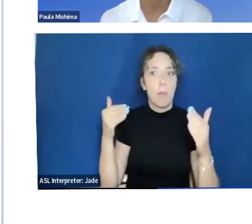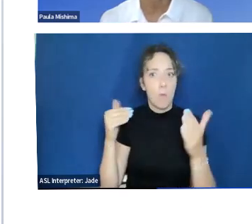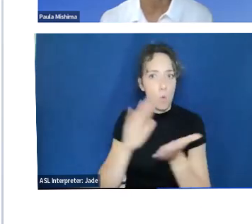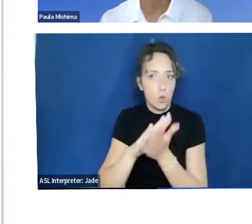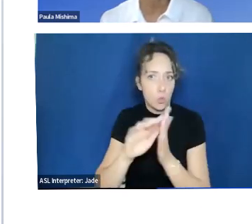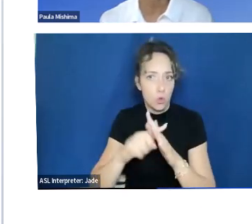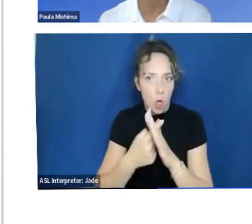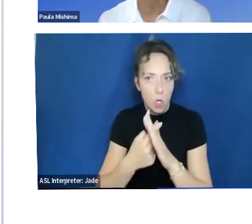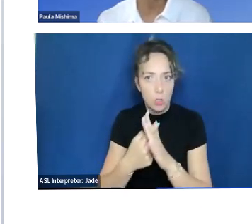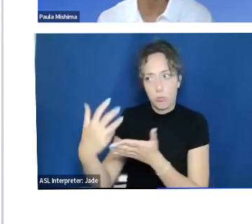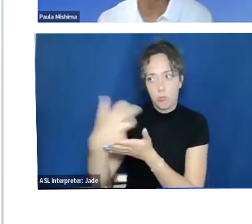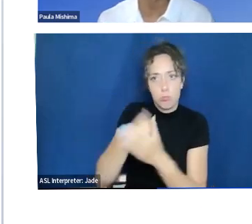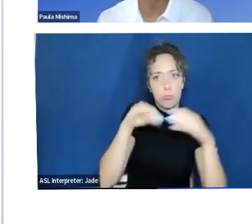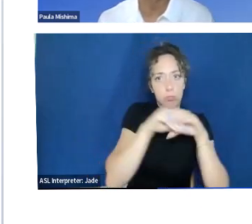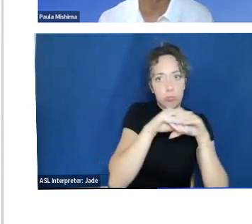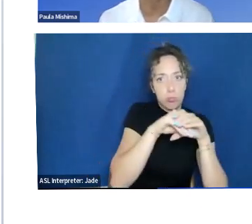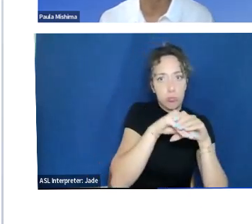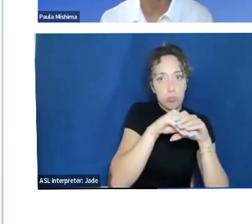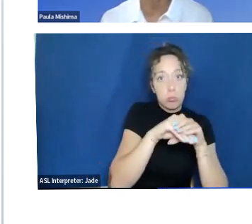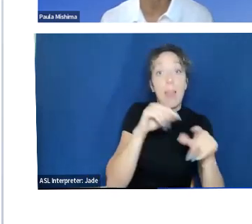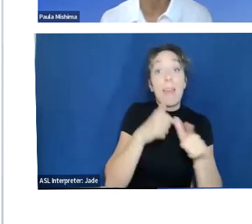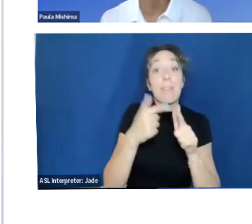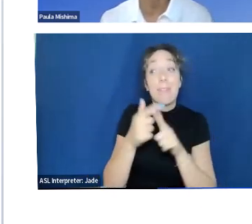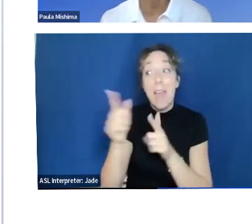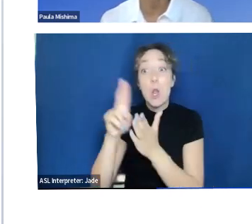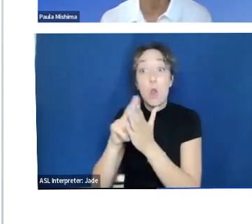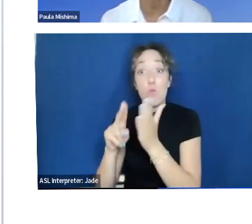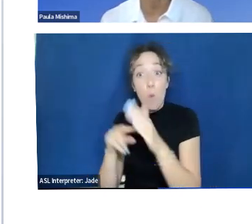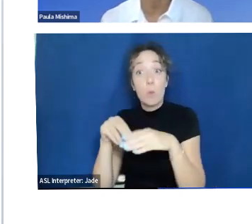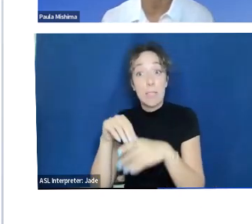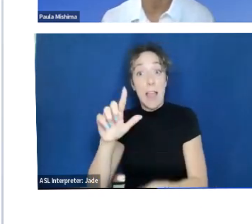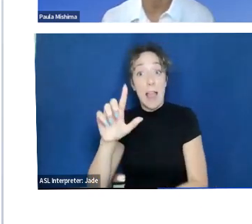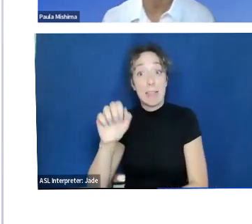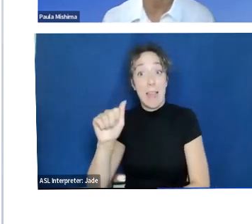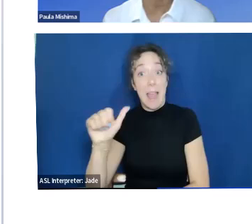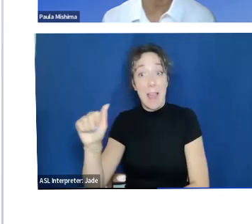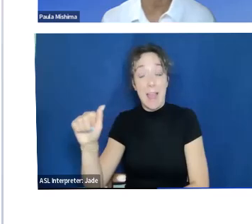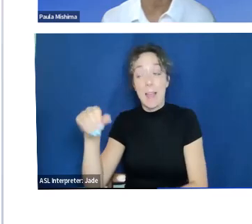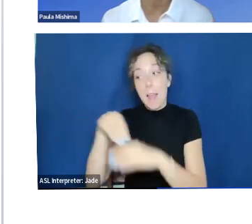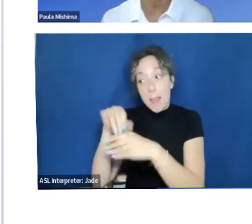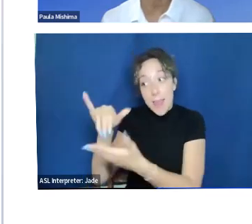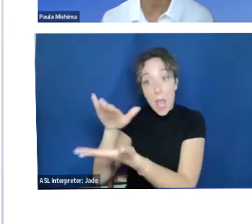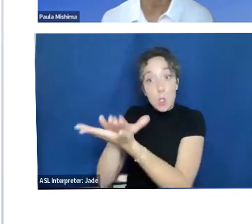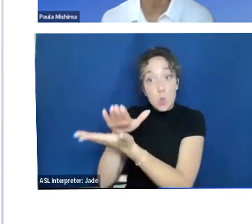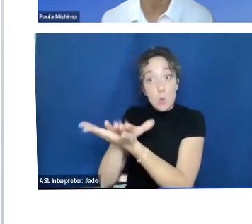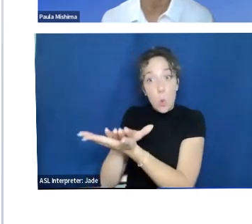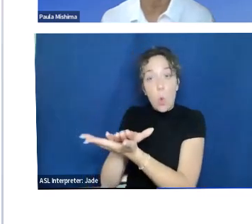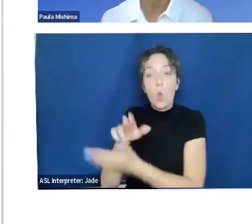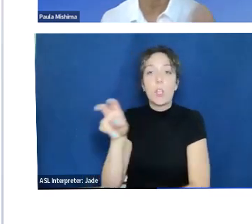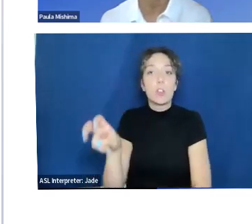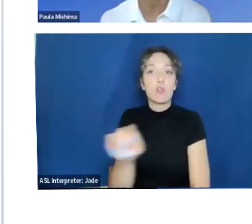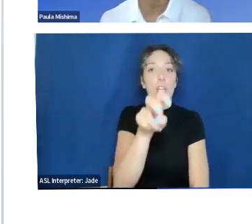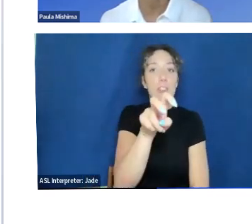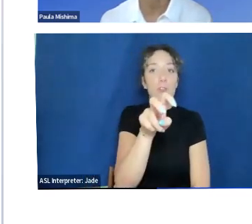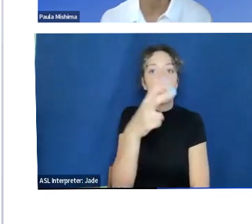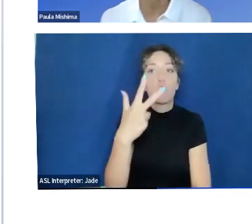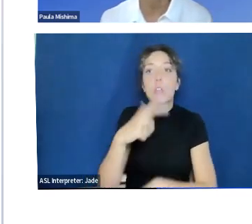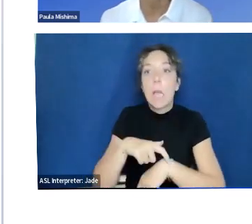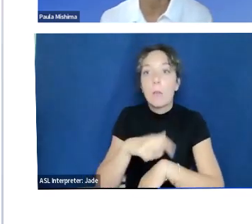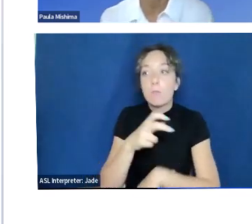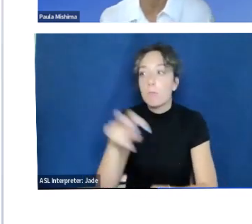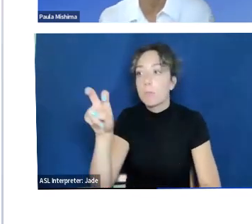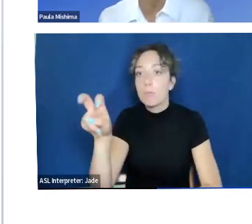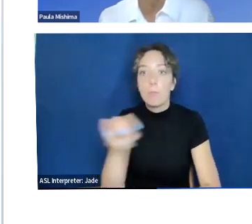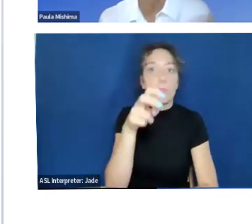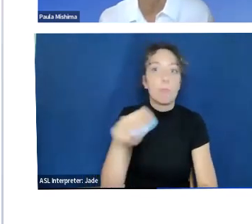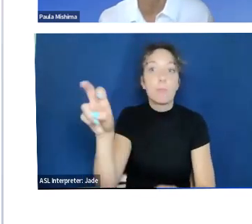starts. The student then enrolls in LEA, but within that school, they transfer 3 times and they end